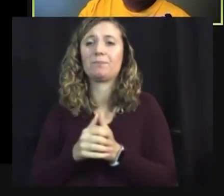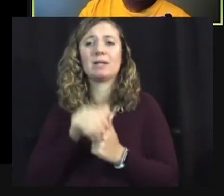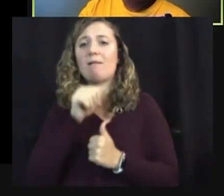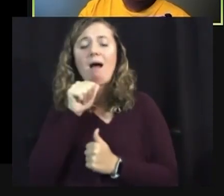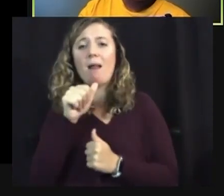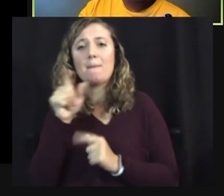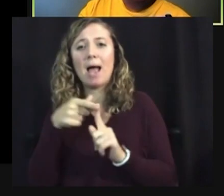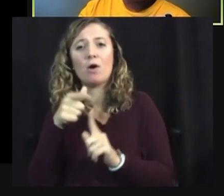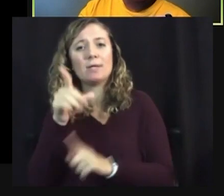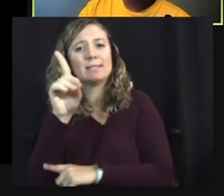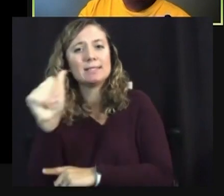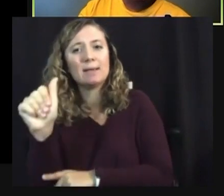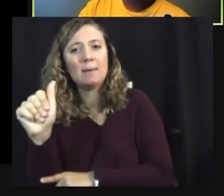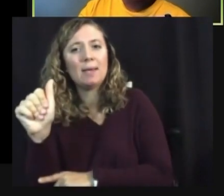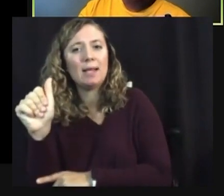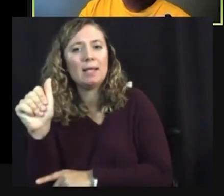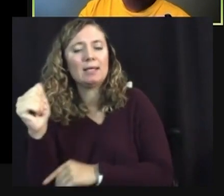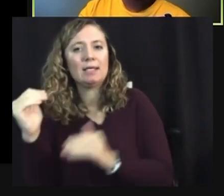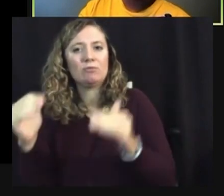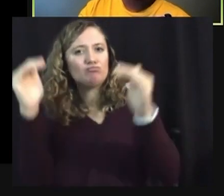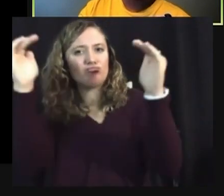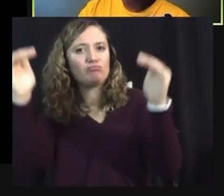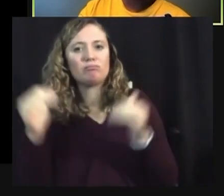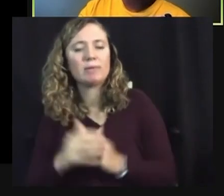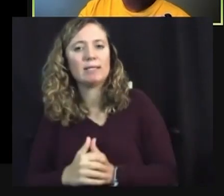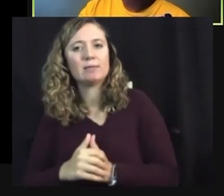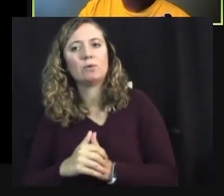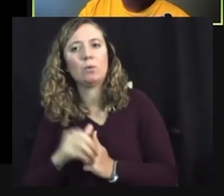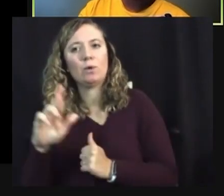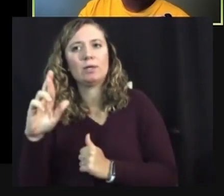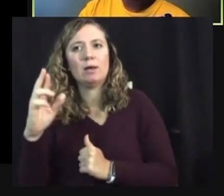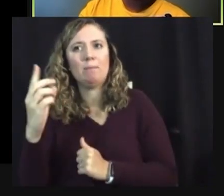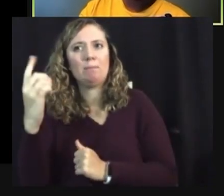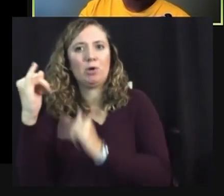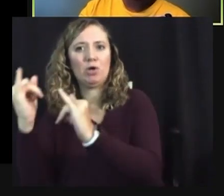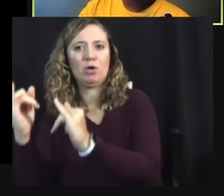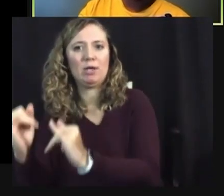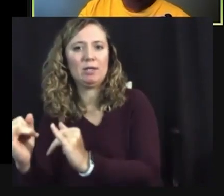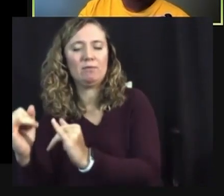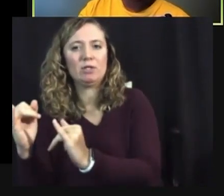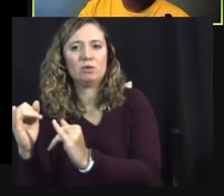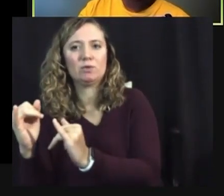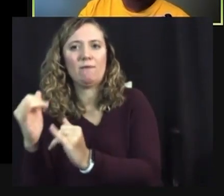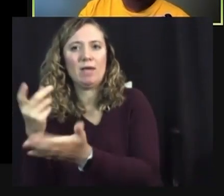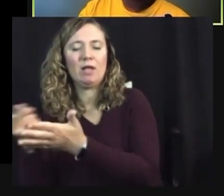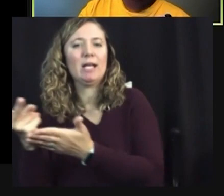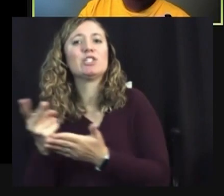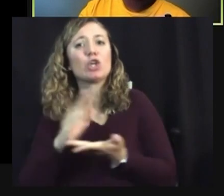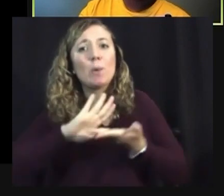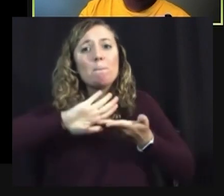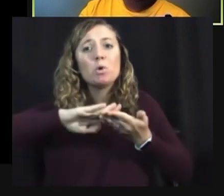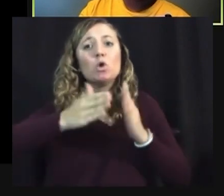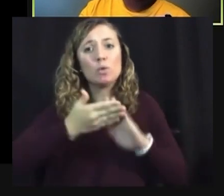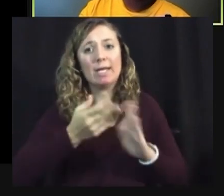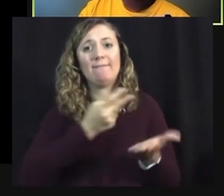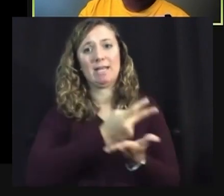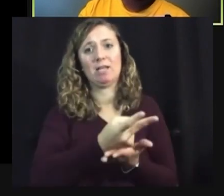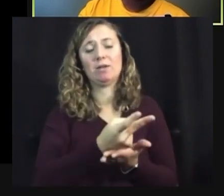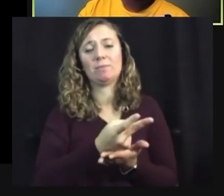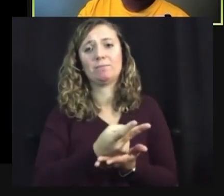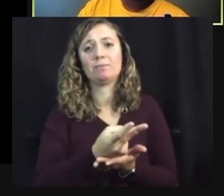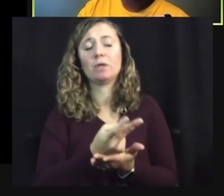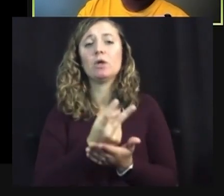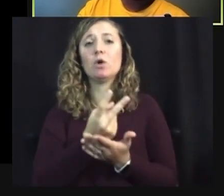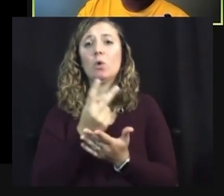own individual failure. That is absolutely a community failure, and until society and